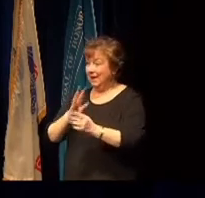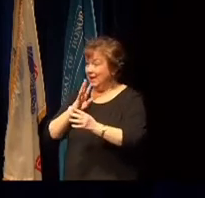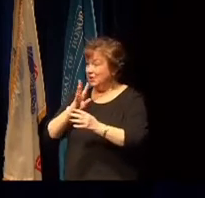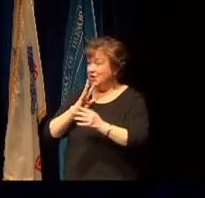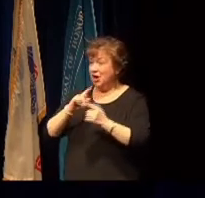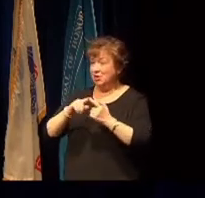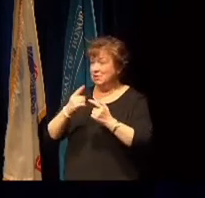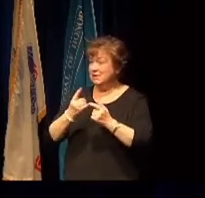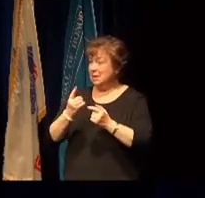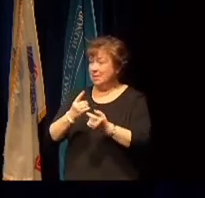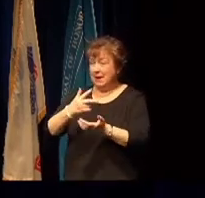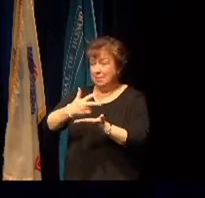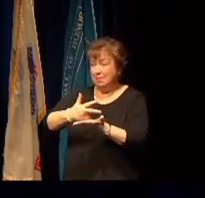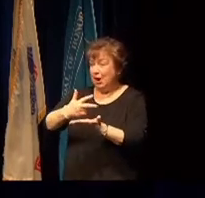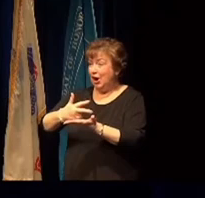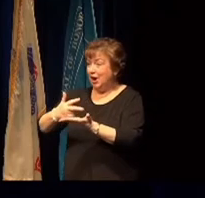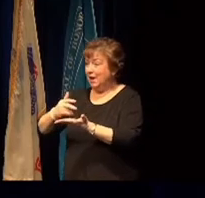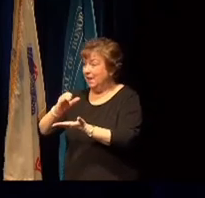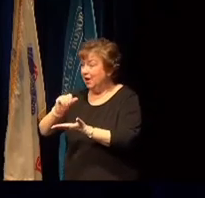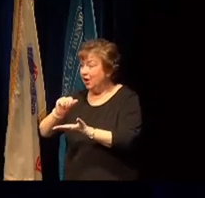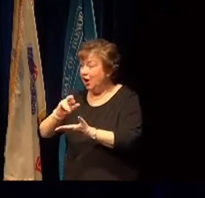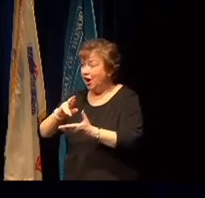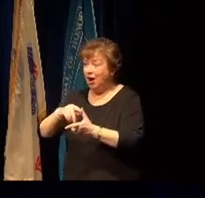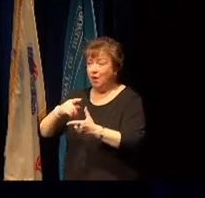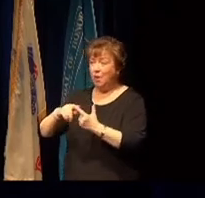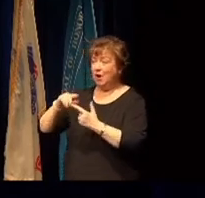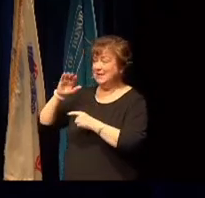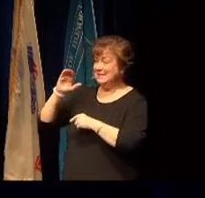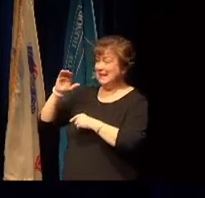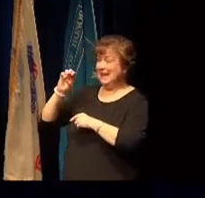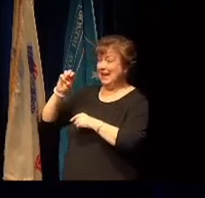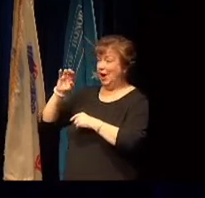the CEO of the parking car garage.